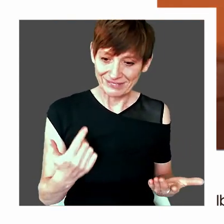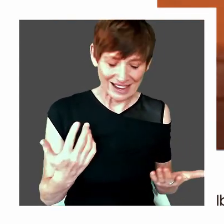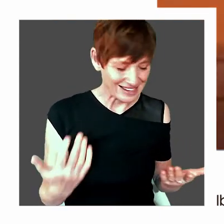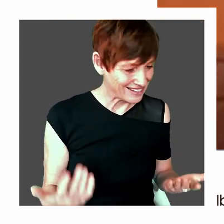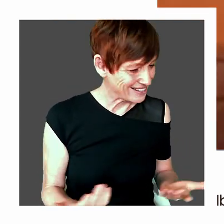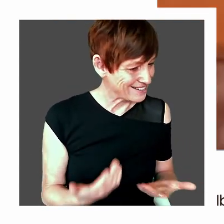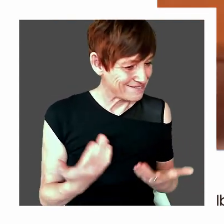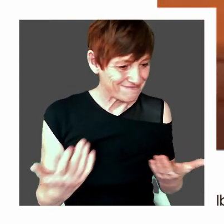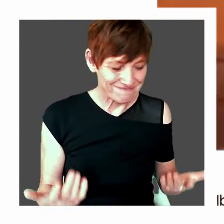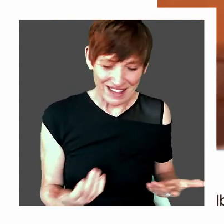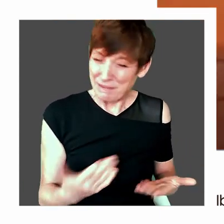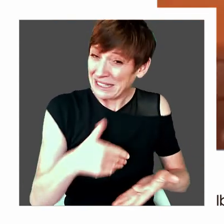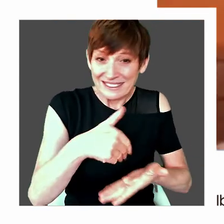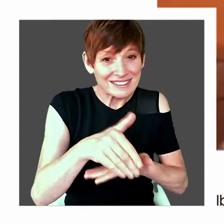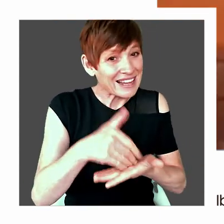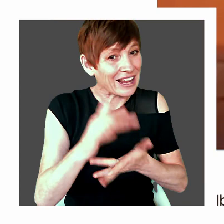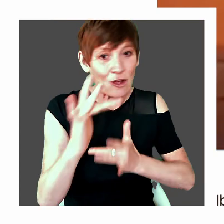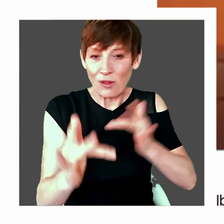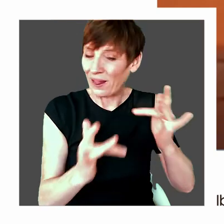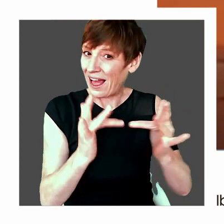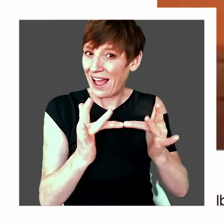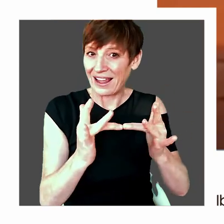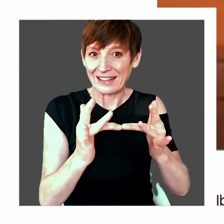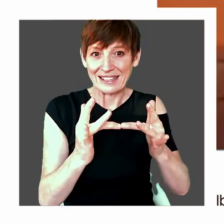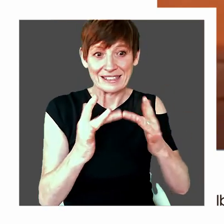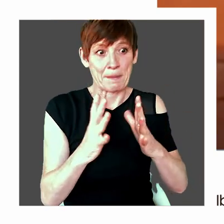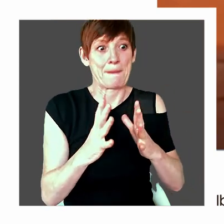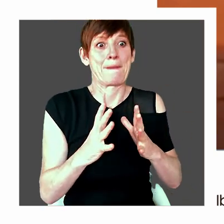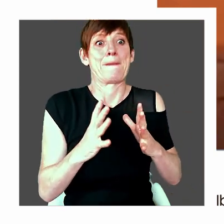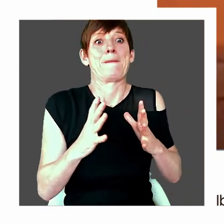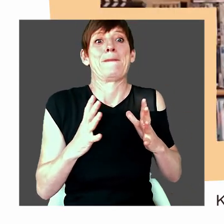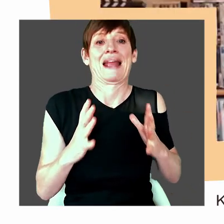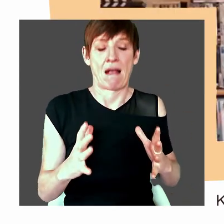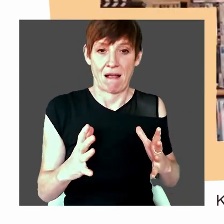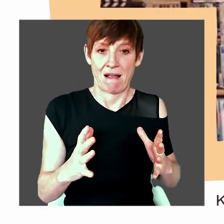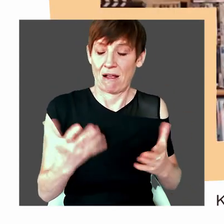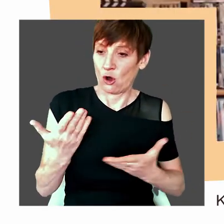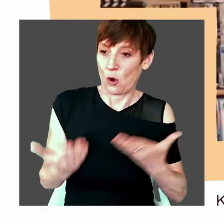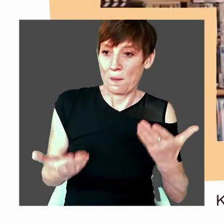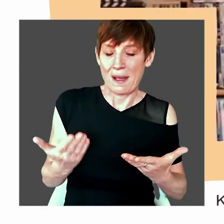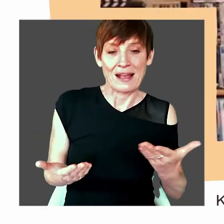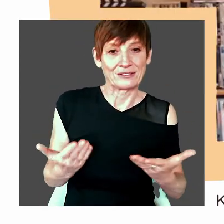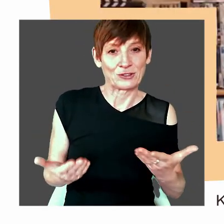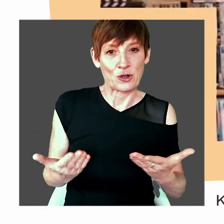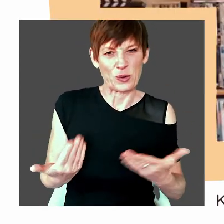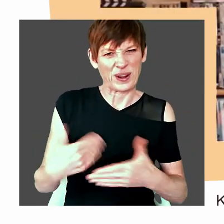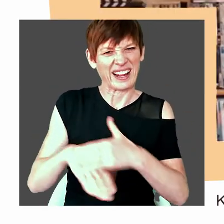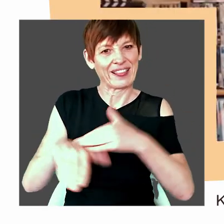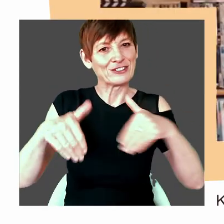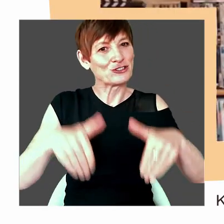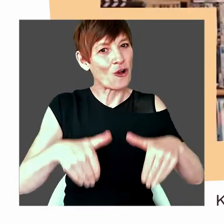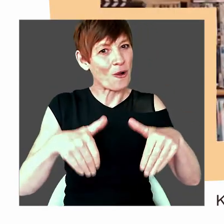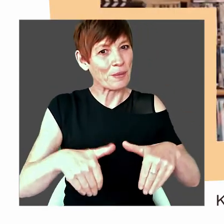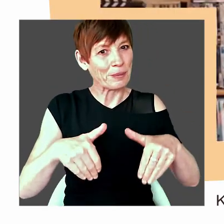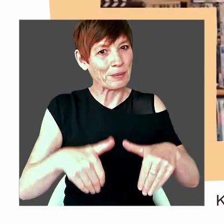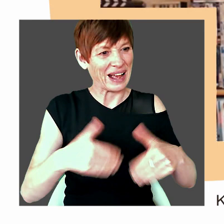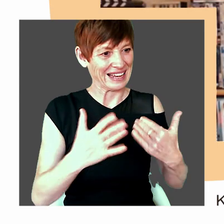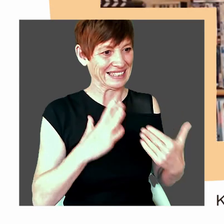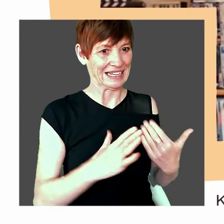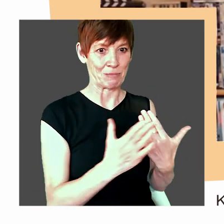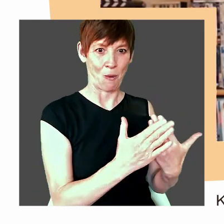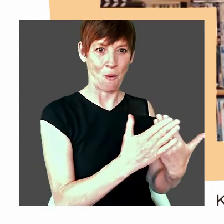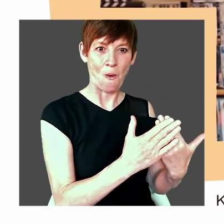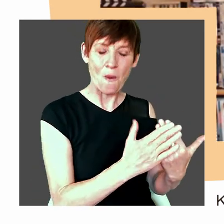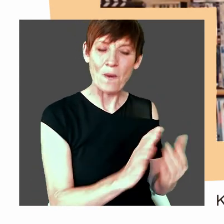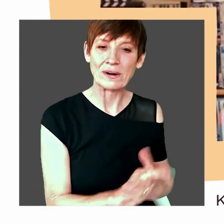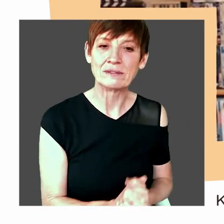of selling online is so much bigger than in the shop. And have you found